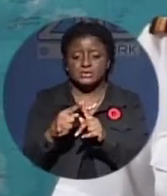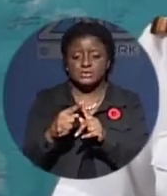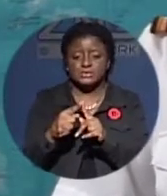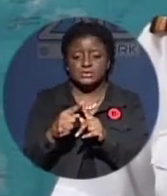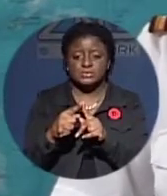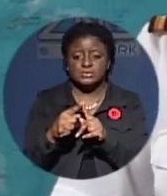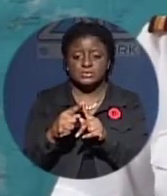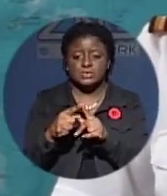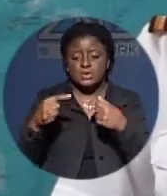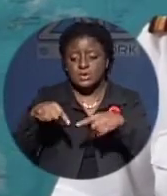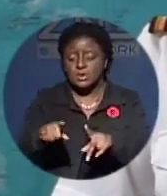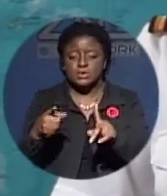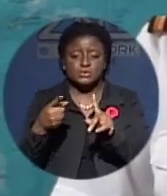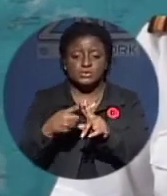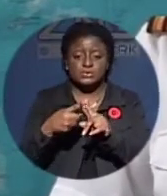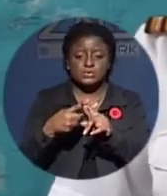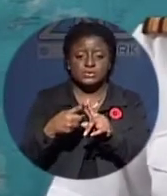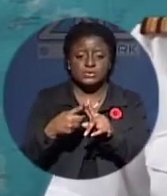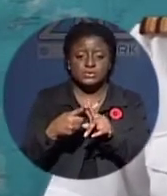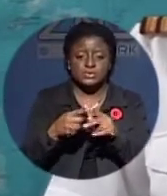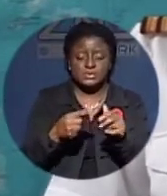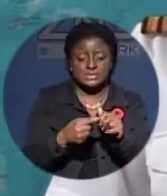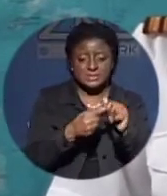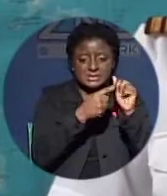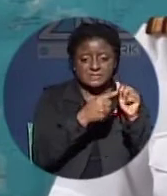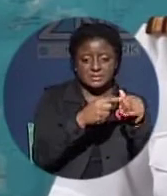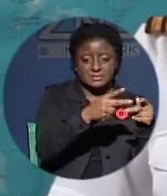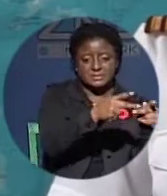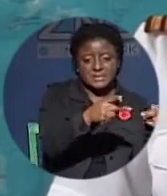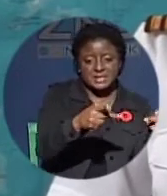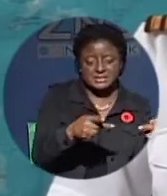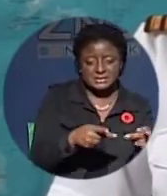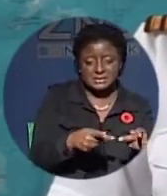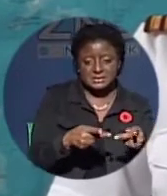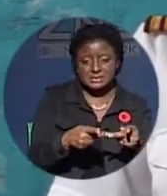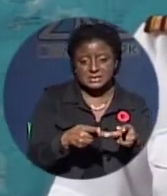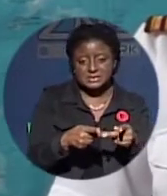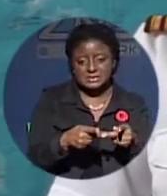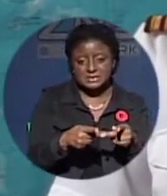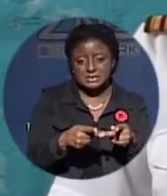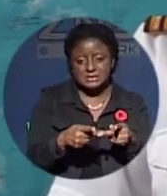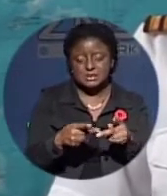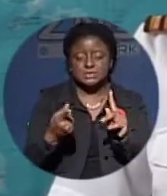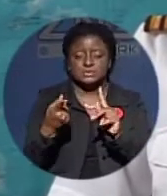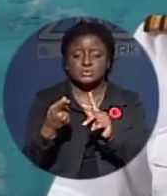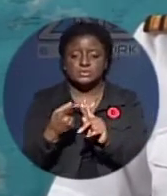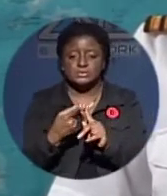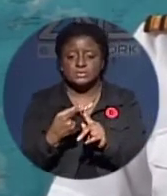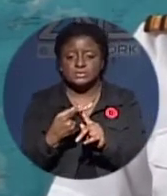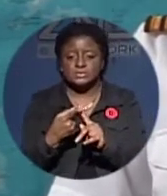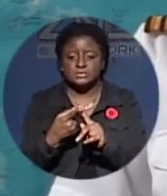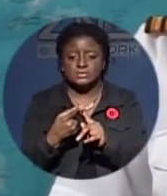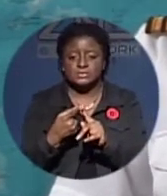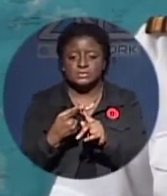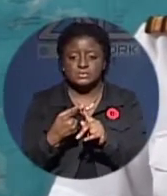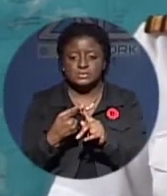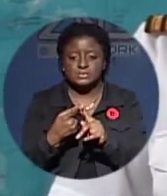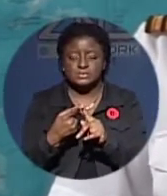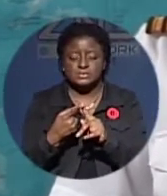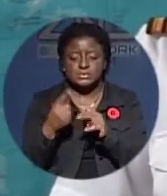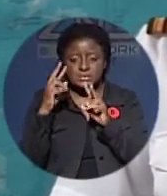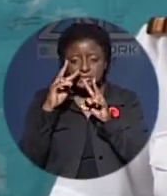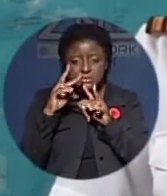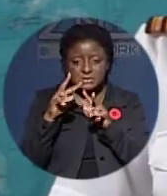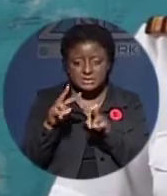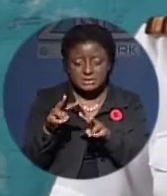locations on the wall of our national borders so that we can detect,